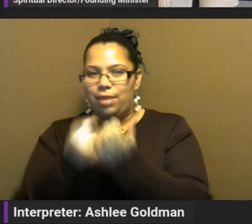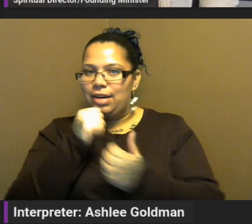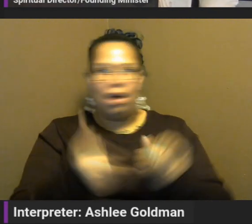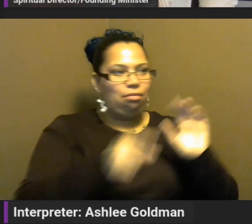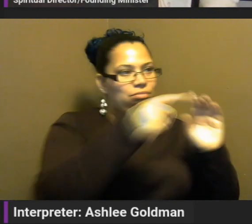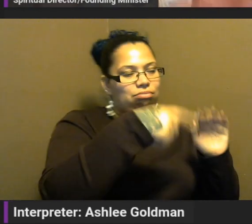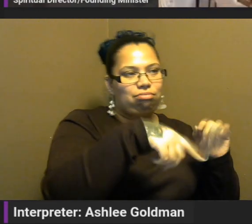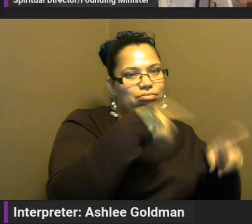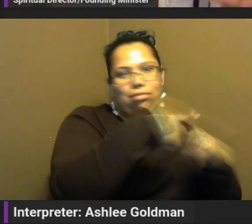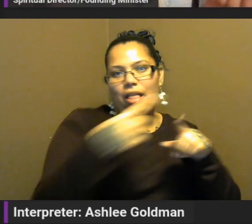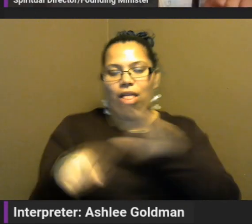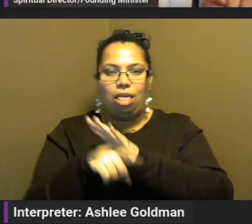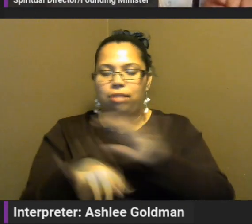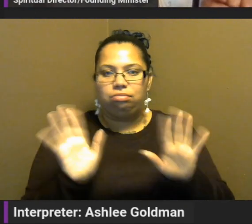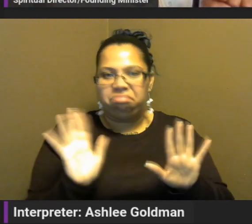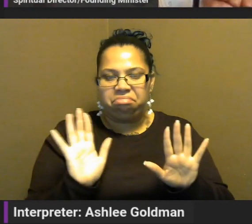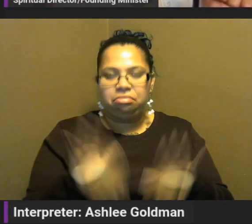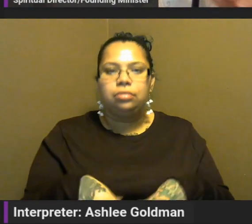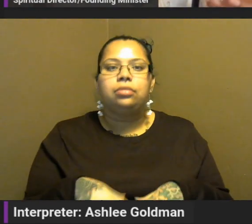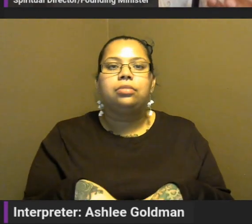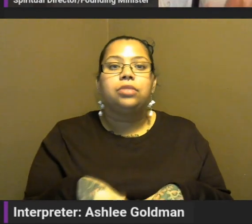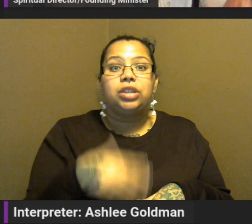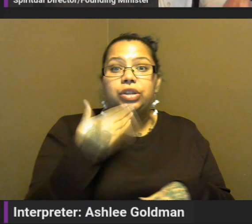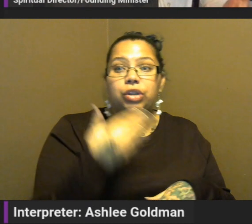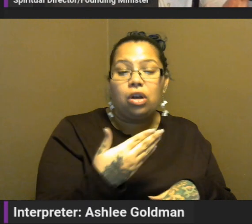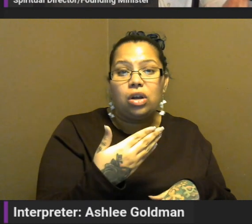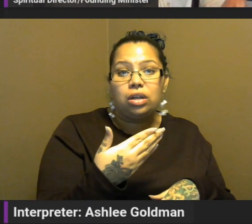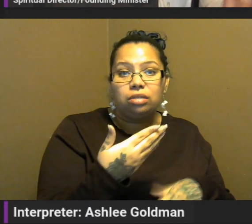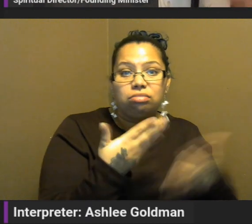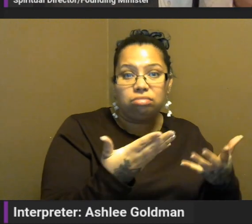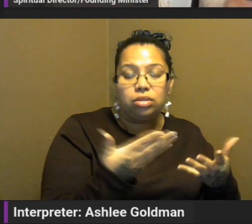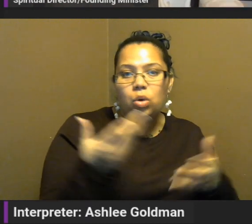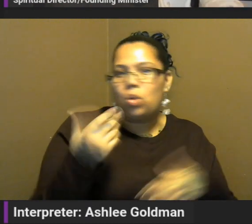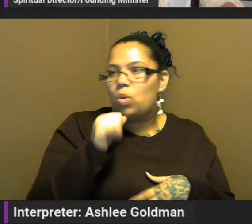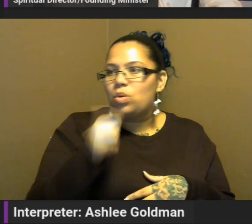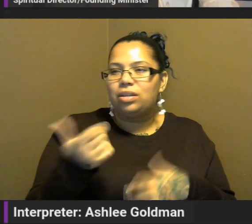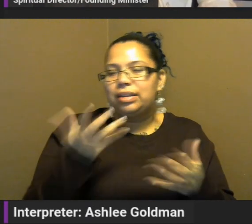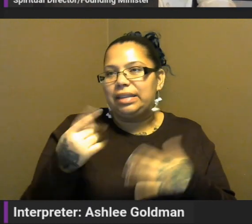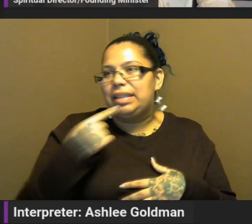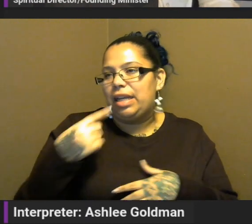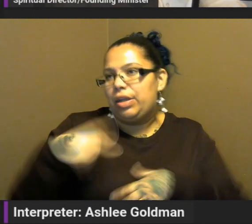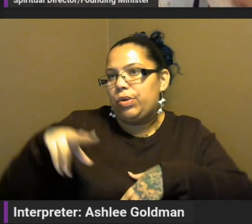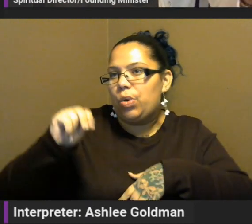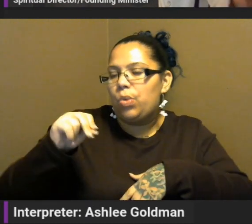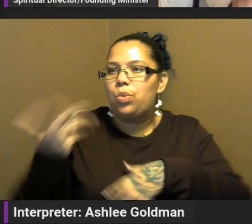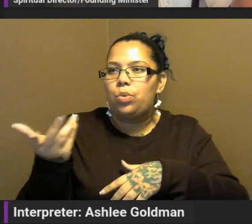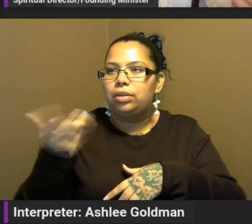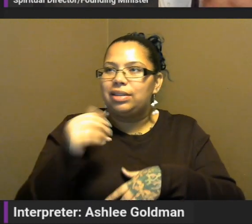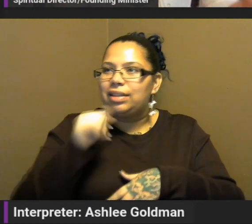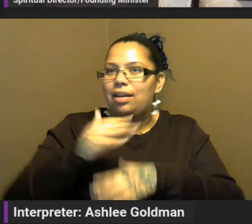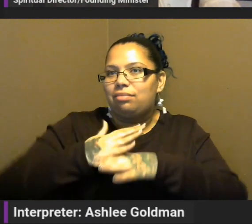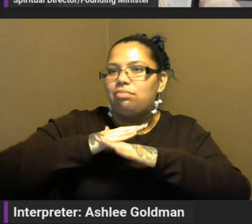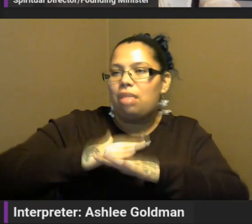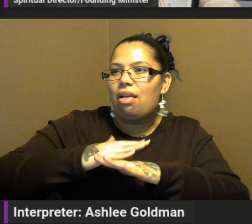divine magnificence or does it deny one's divine magnificence? Does it deny human rights? Does it